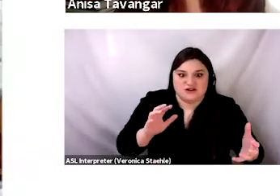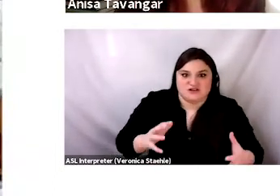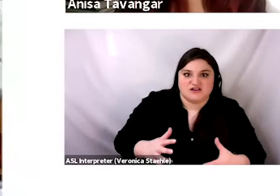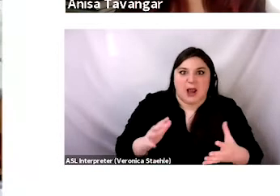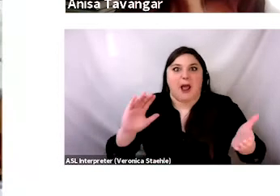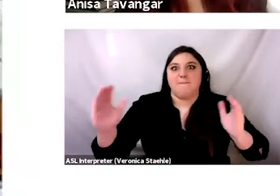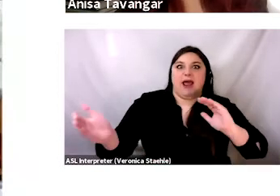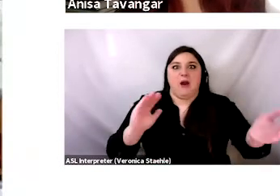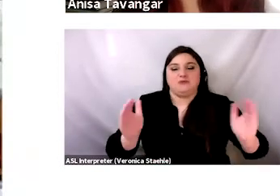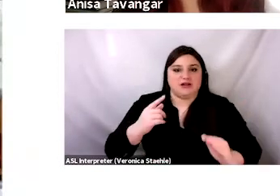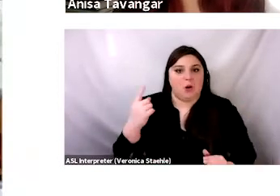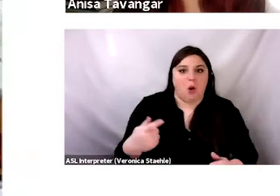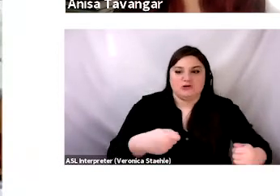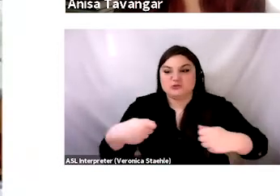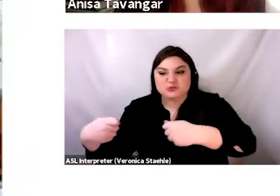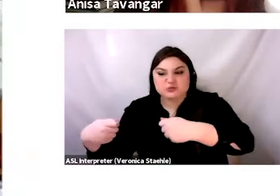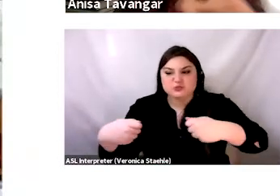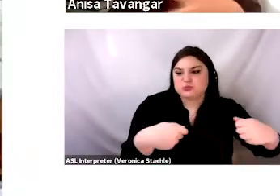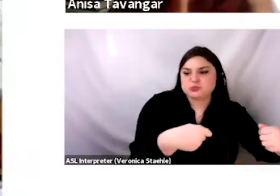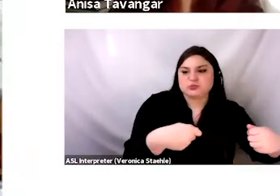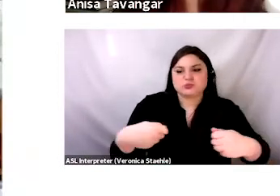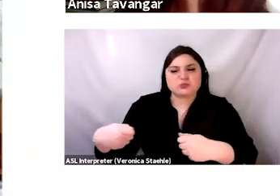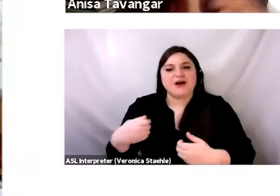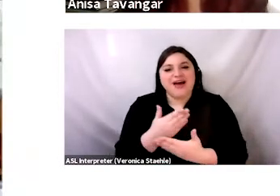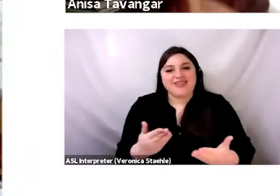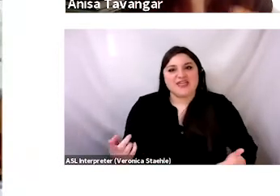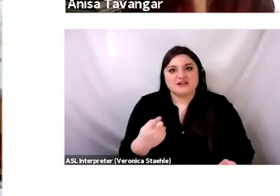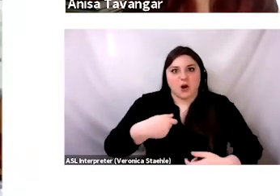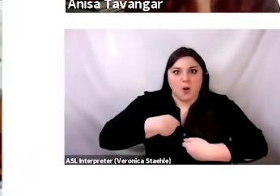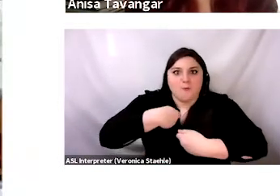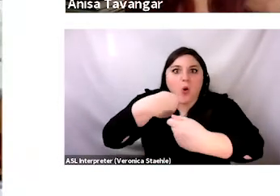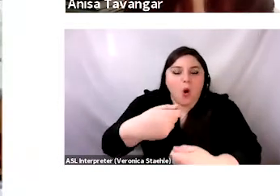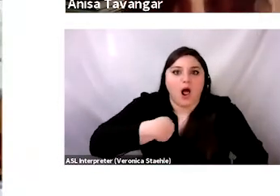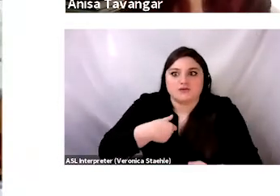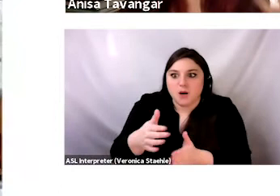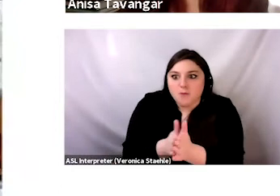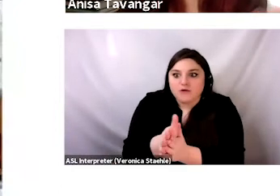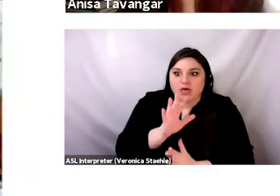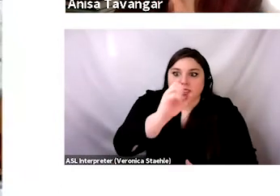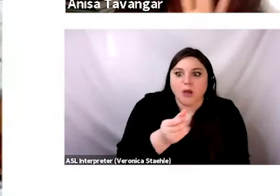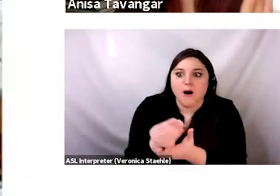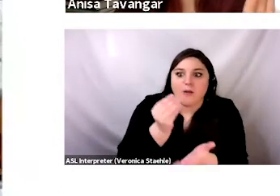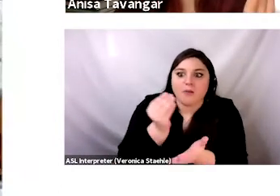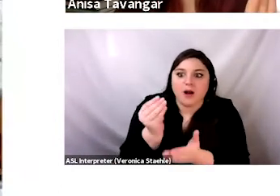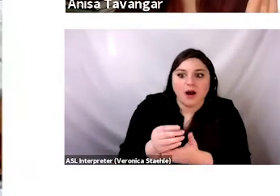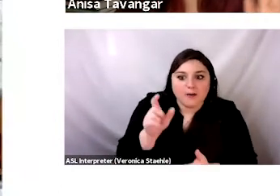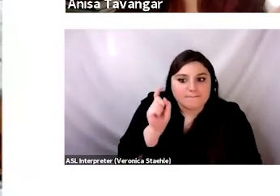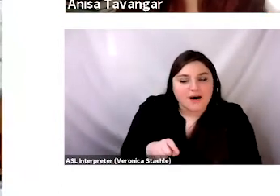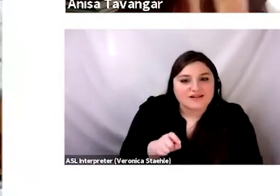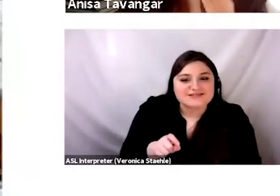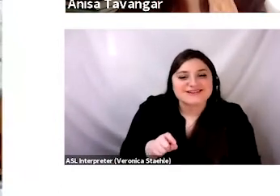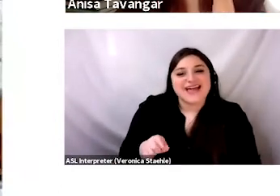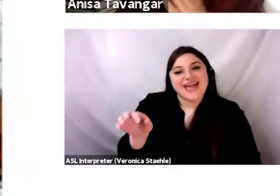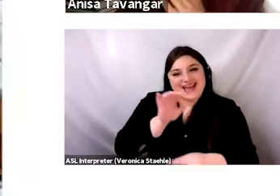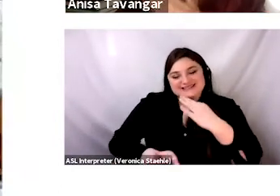that often sort of compels us to be buying more and more and more because we always feel on the outside. But